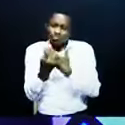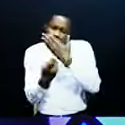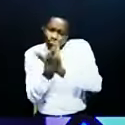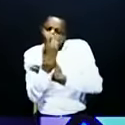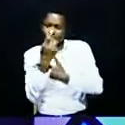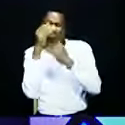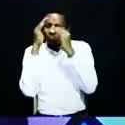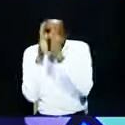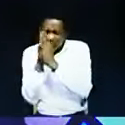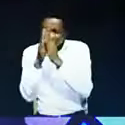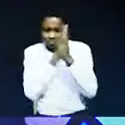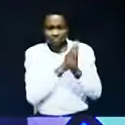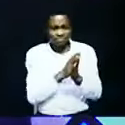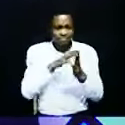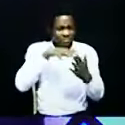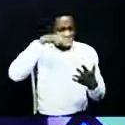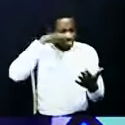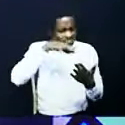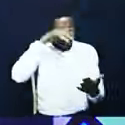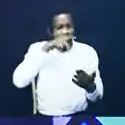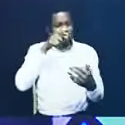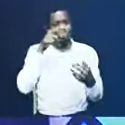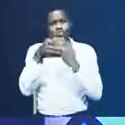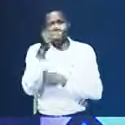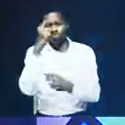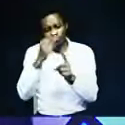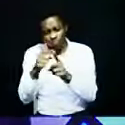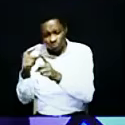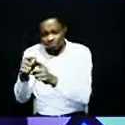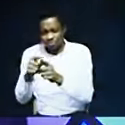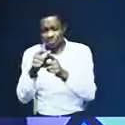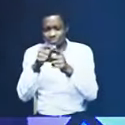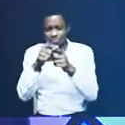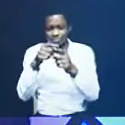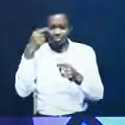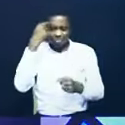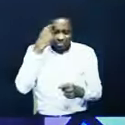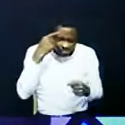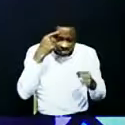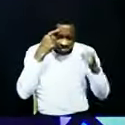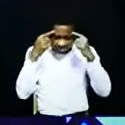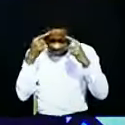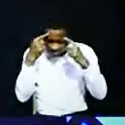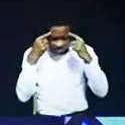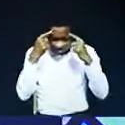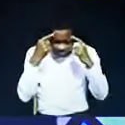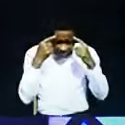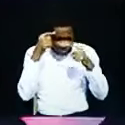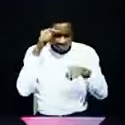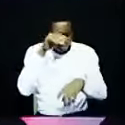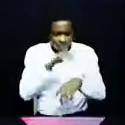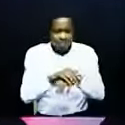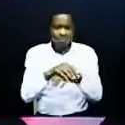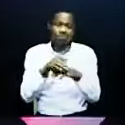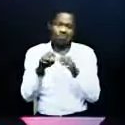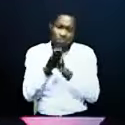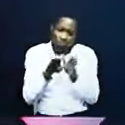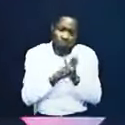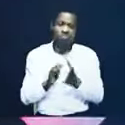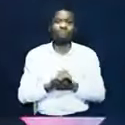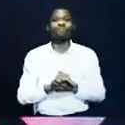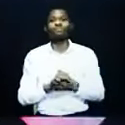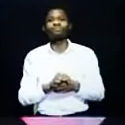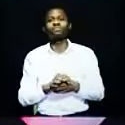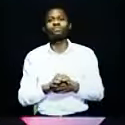way. Meditate on scripture. Oh God. When I was growing up, what I really